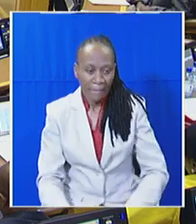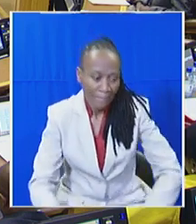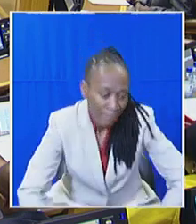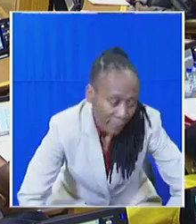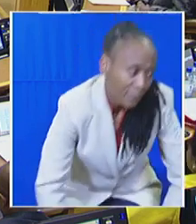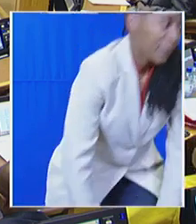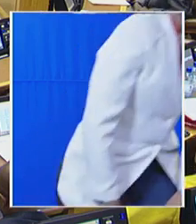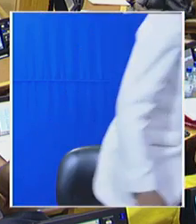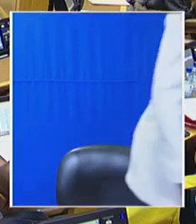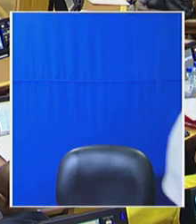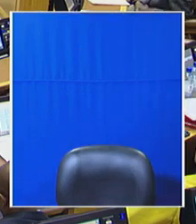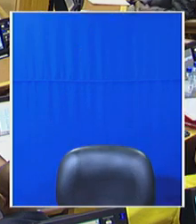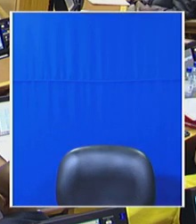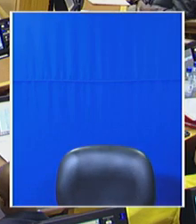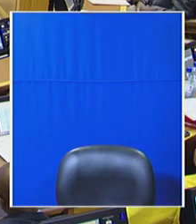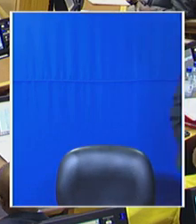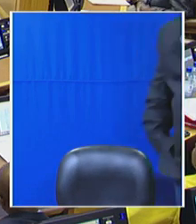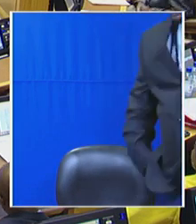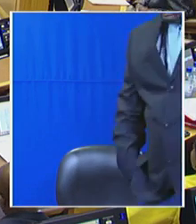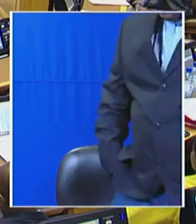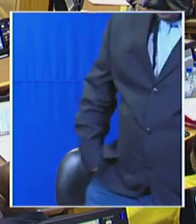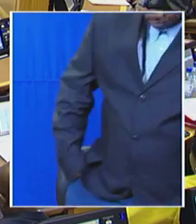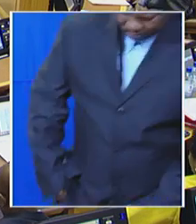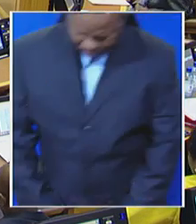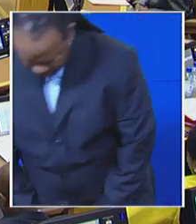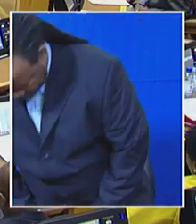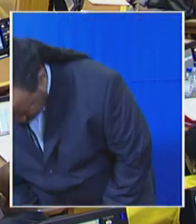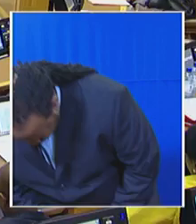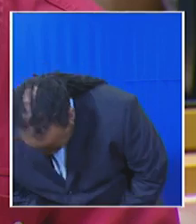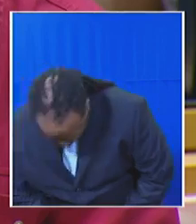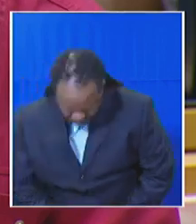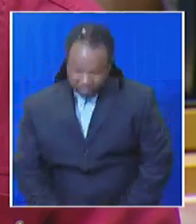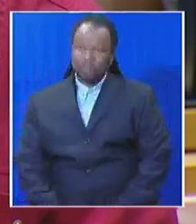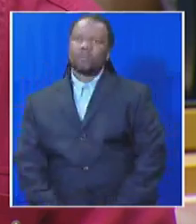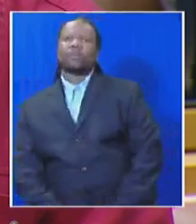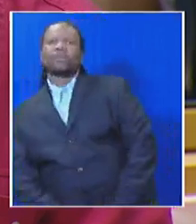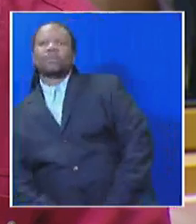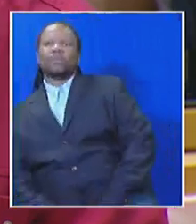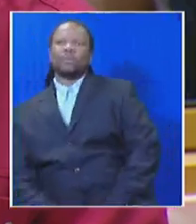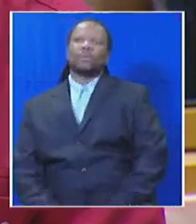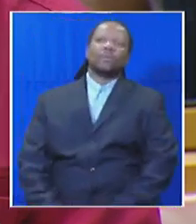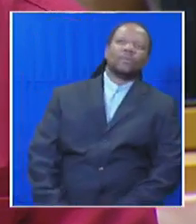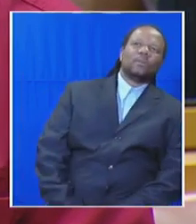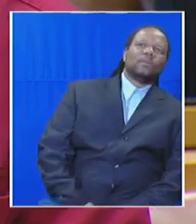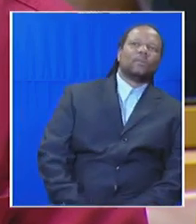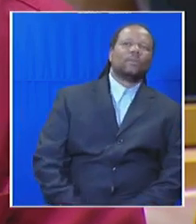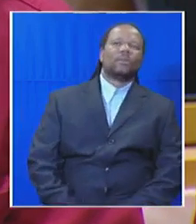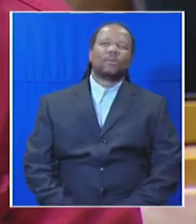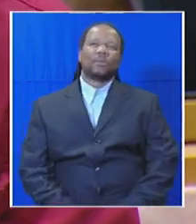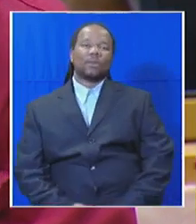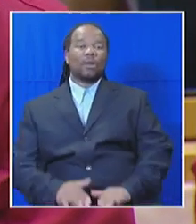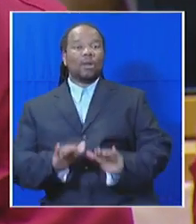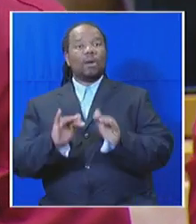Speaker. What's the point of order, Honorable The President is not deliberately misleading the House